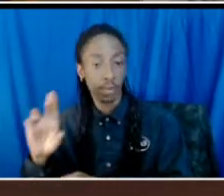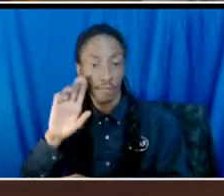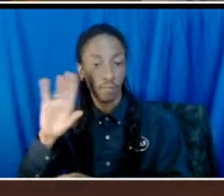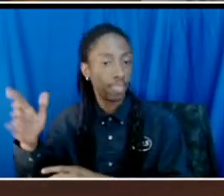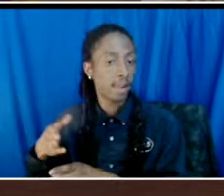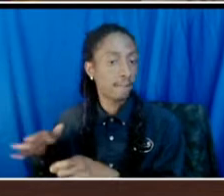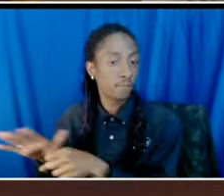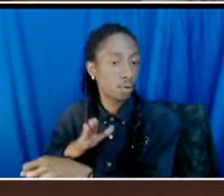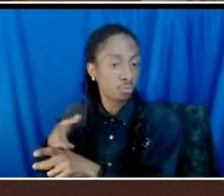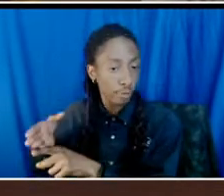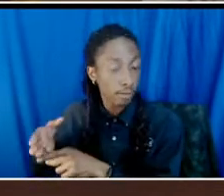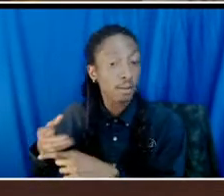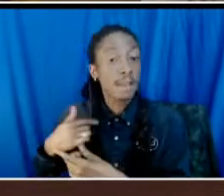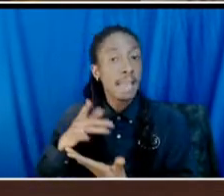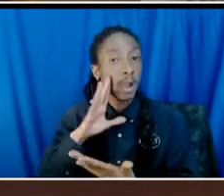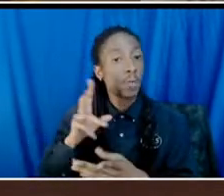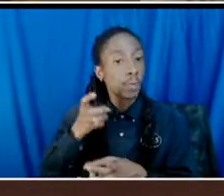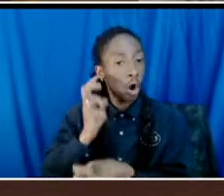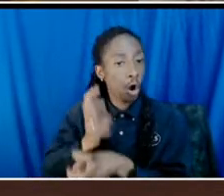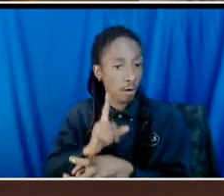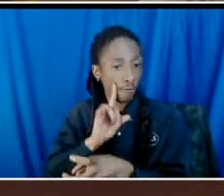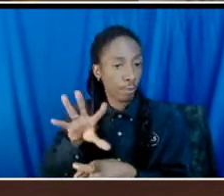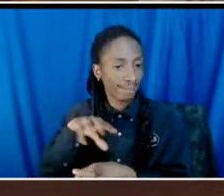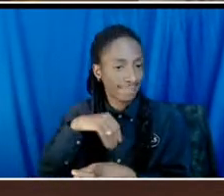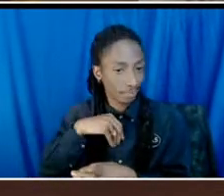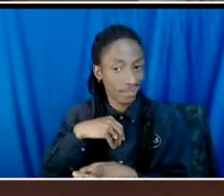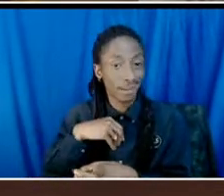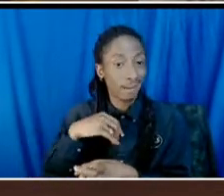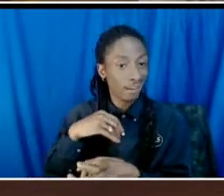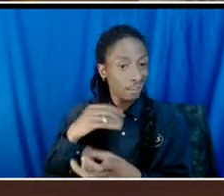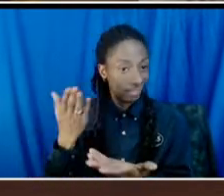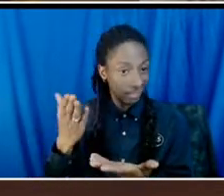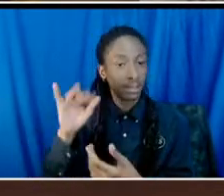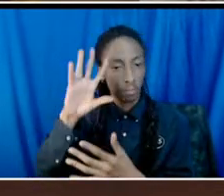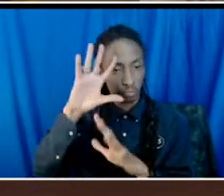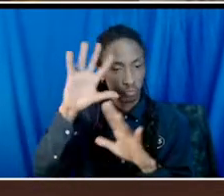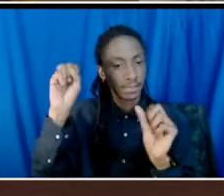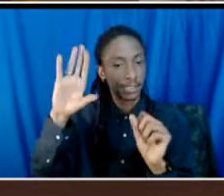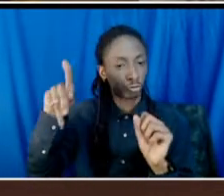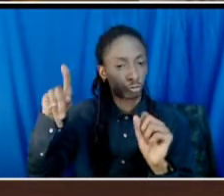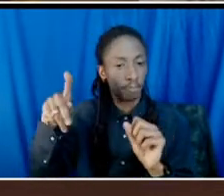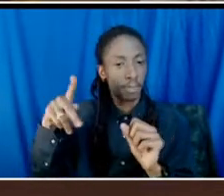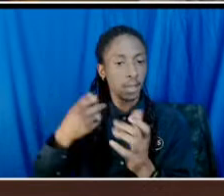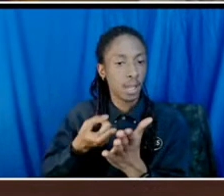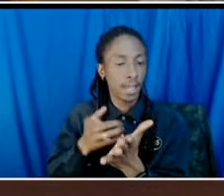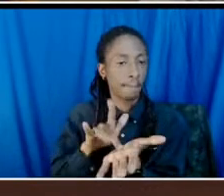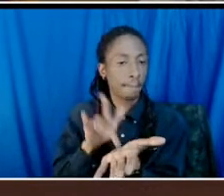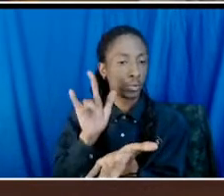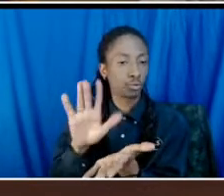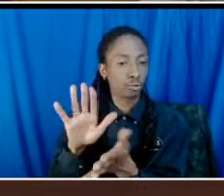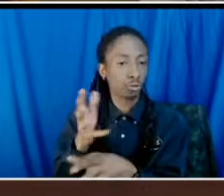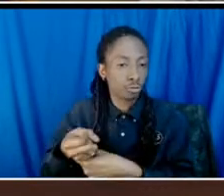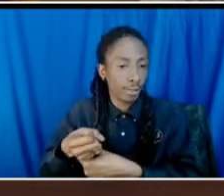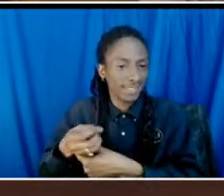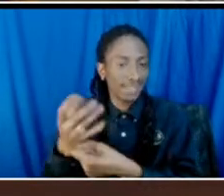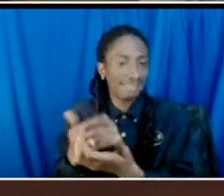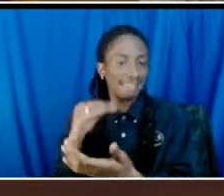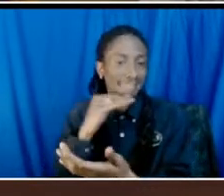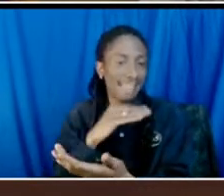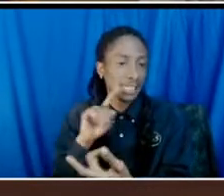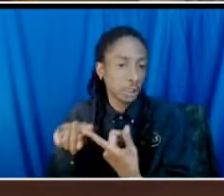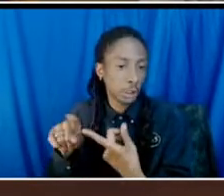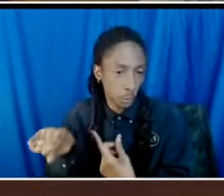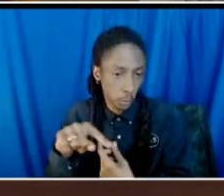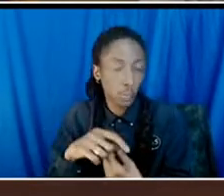can be difficult to accept that President Trump abused your trust, that he deceived you. Many will